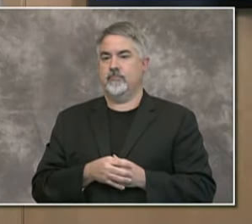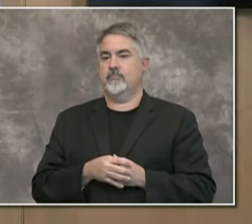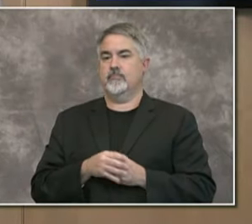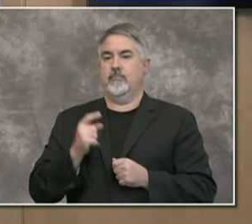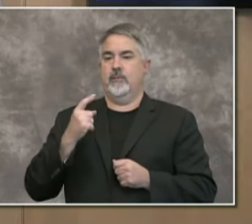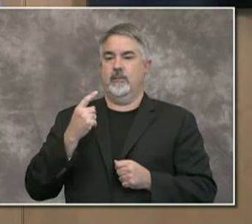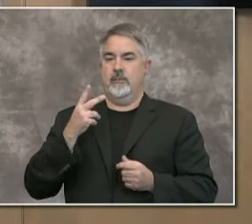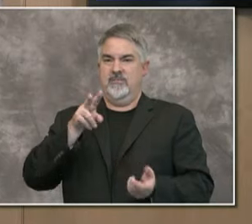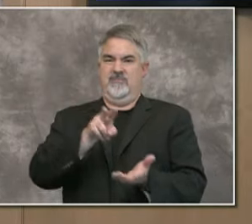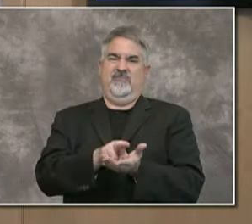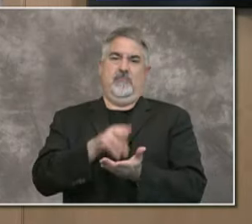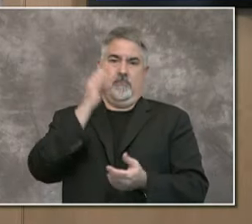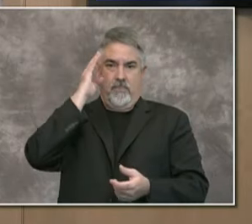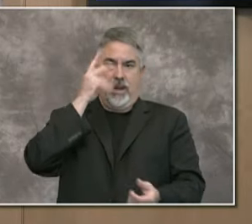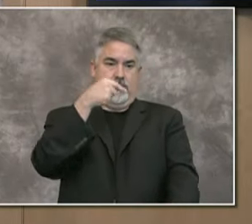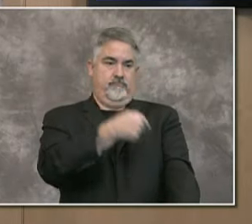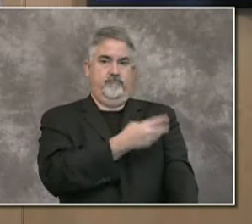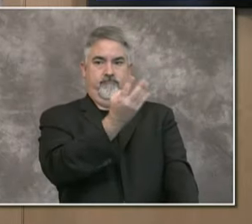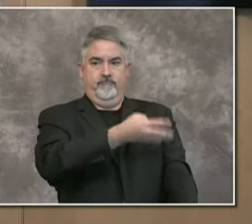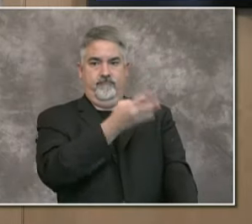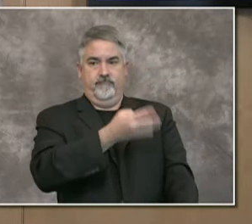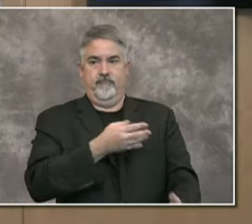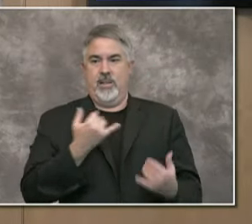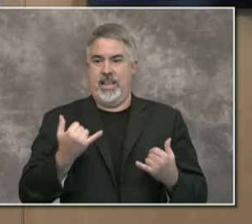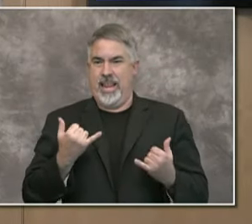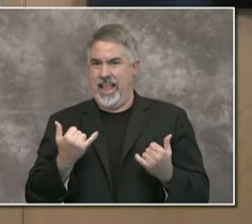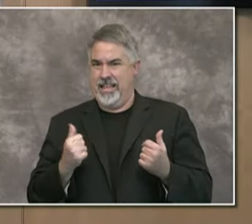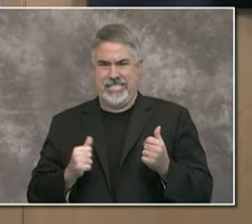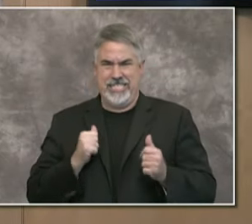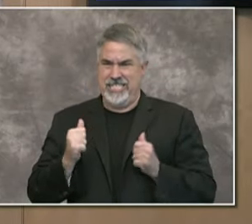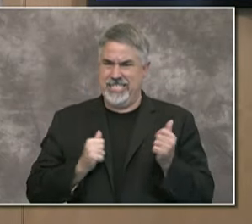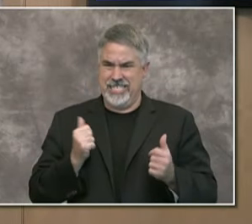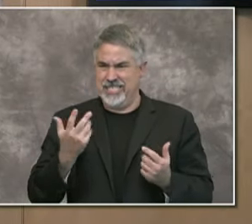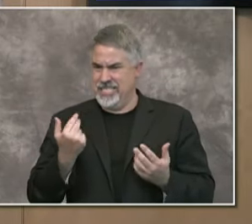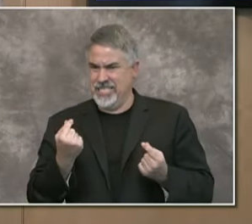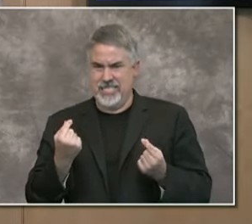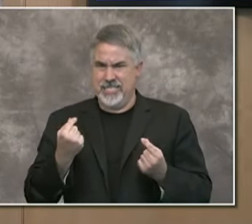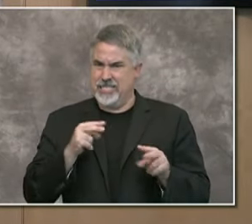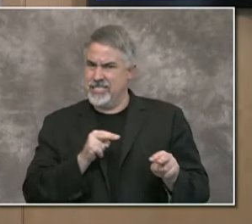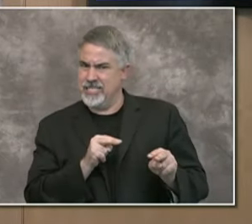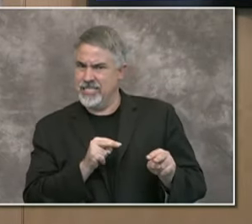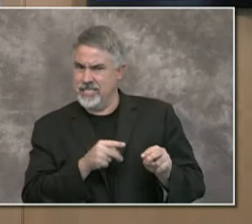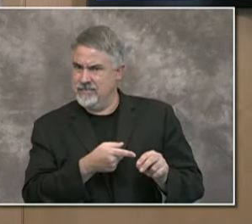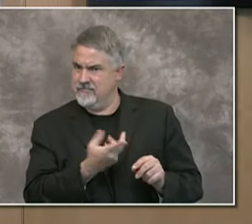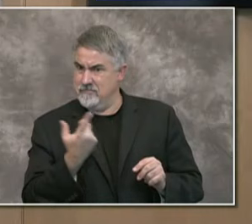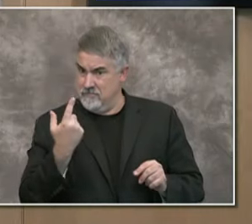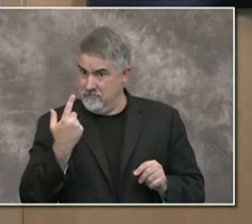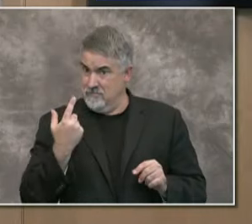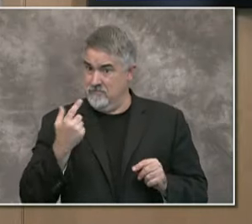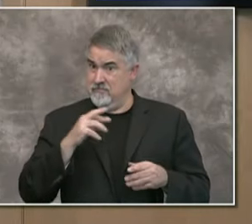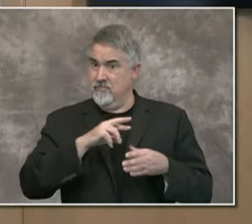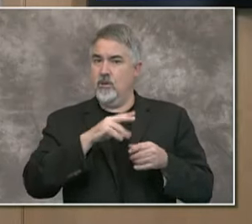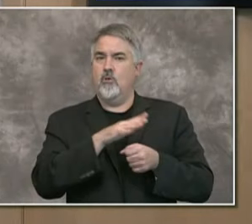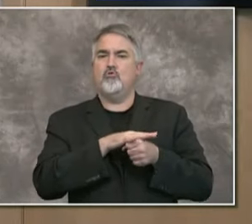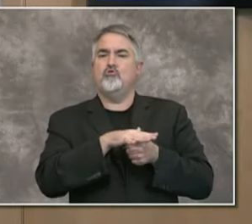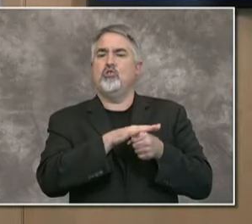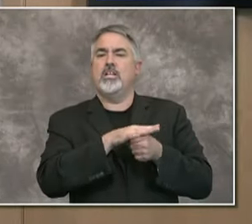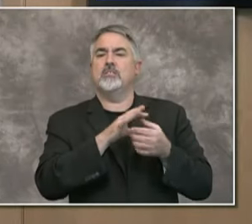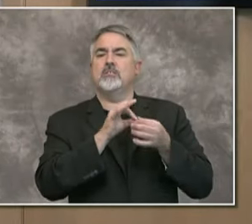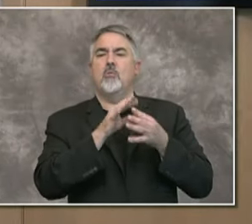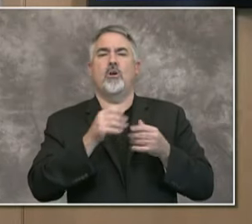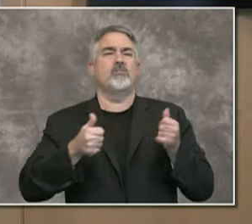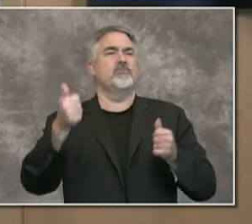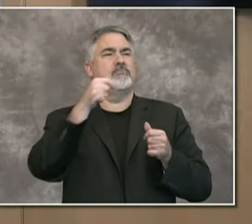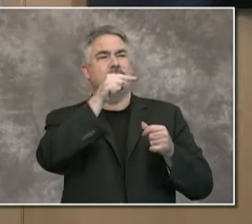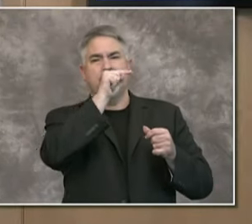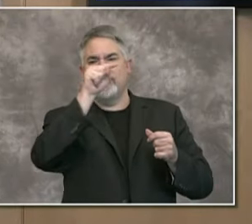very enthusiastically and aggressively looking at having a regionalized, coordinated system in